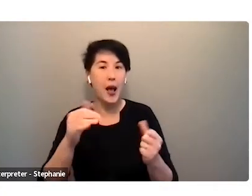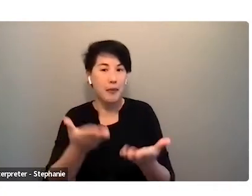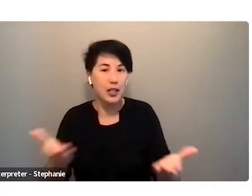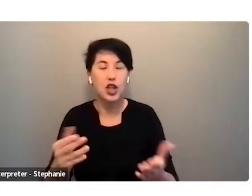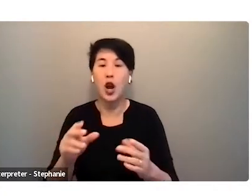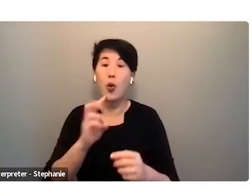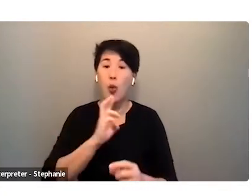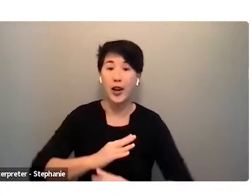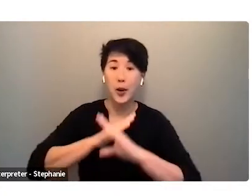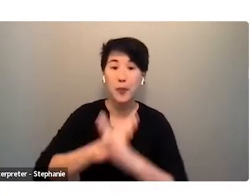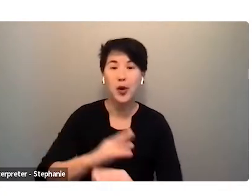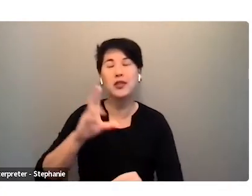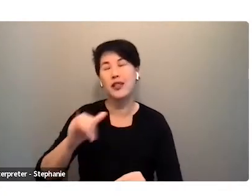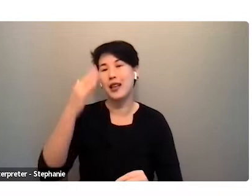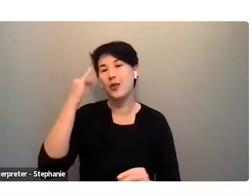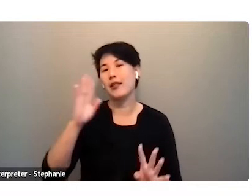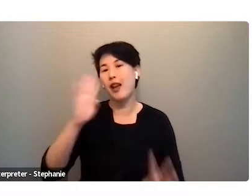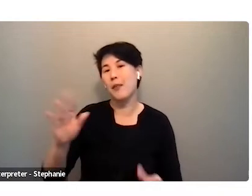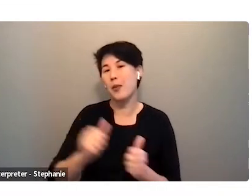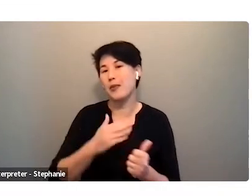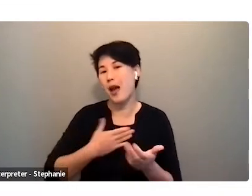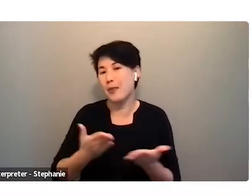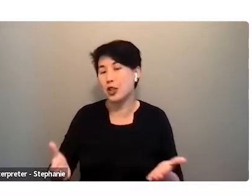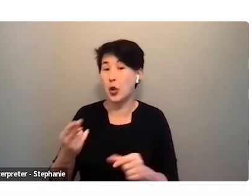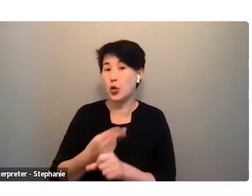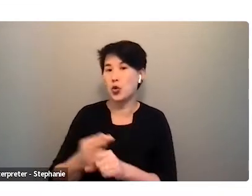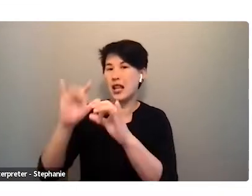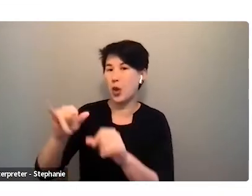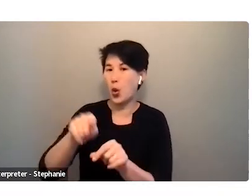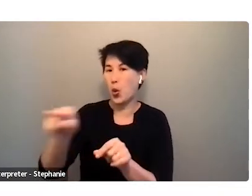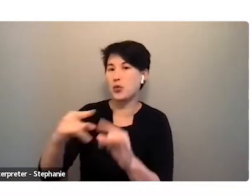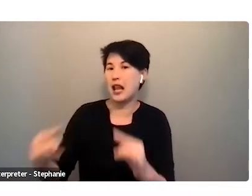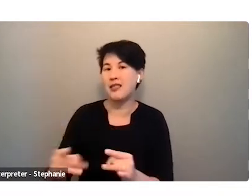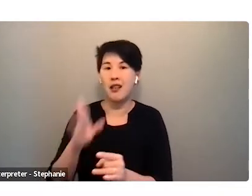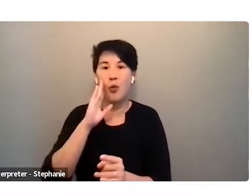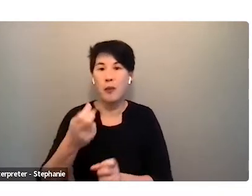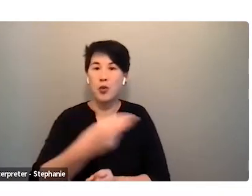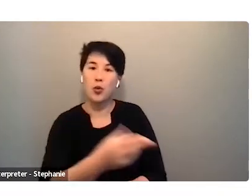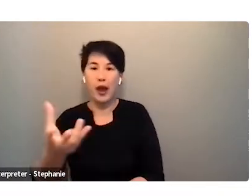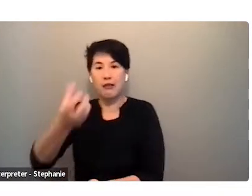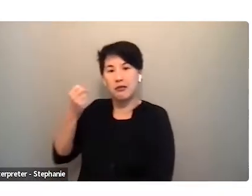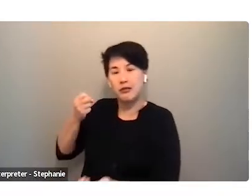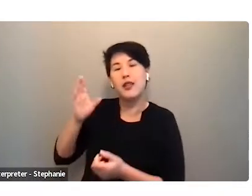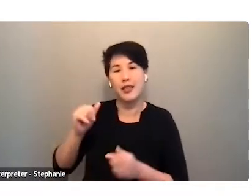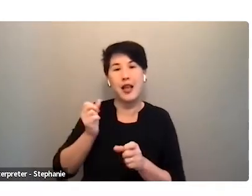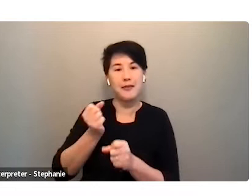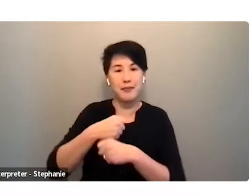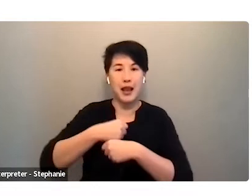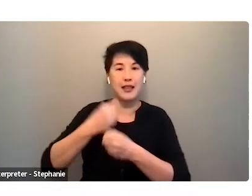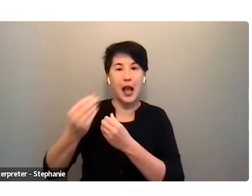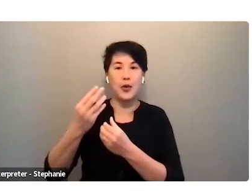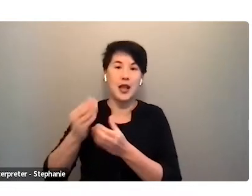so that's how I kind of came up with my materials. And then these images are just the kind of, the final outcome, and it's also behind